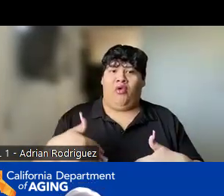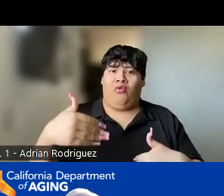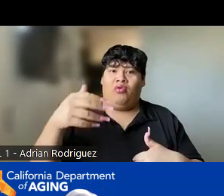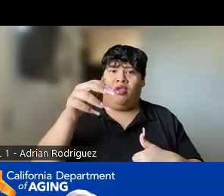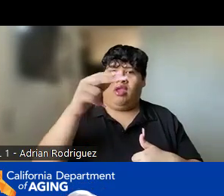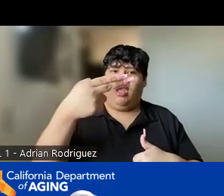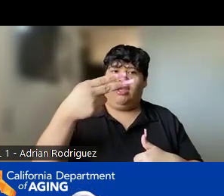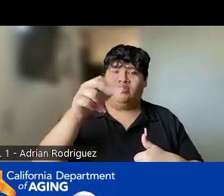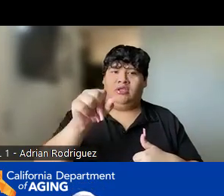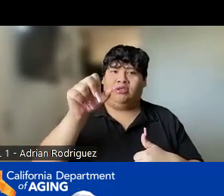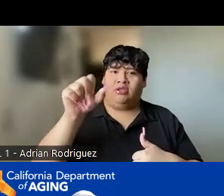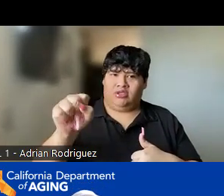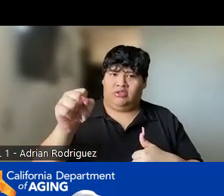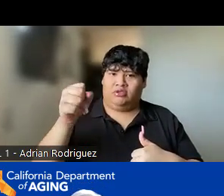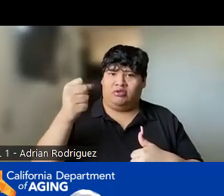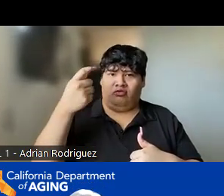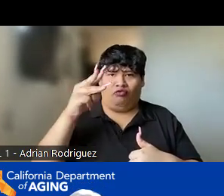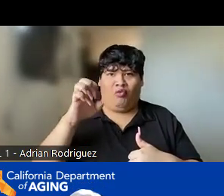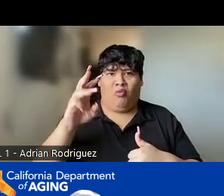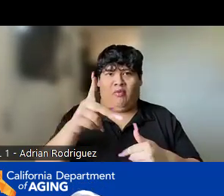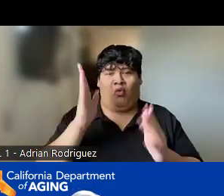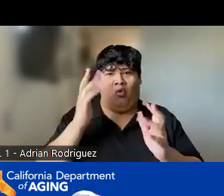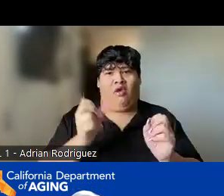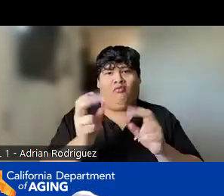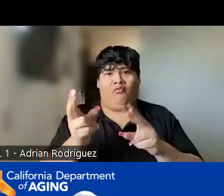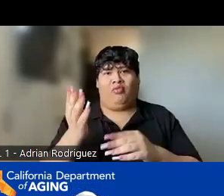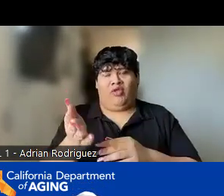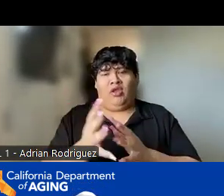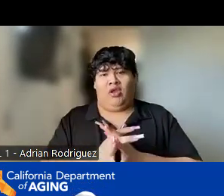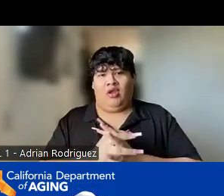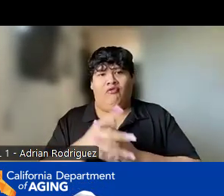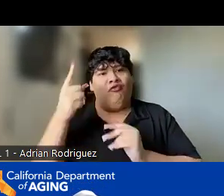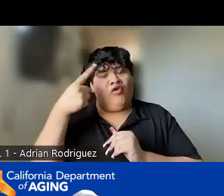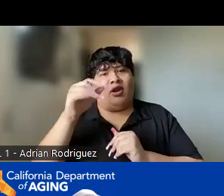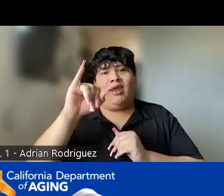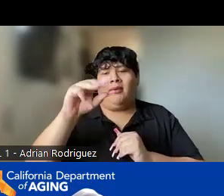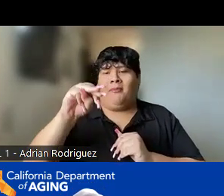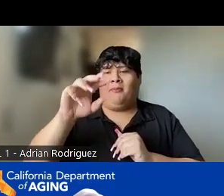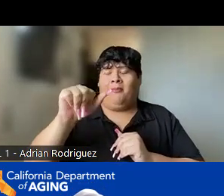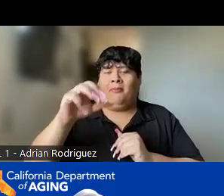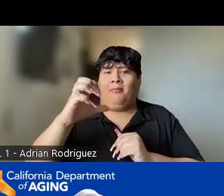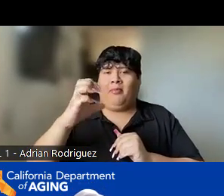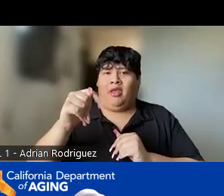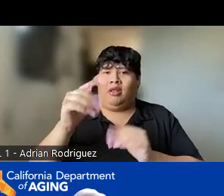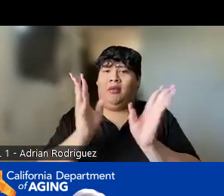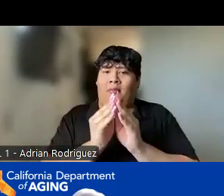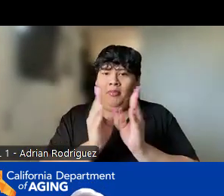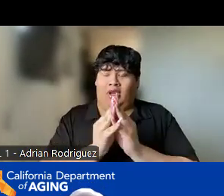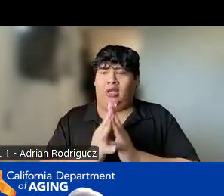CalHHS agency webpage for the IMPACT meeting. And committee members and guests, if you